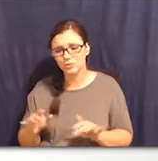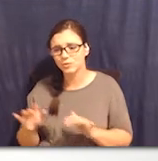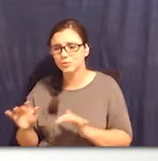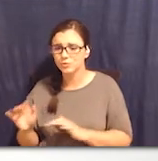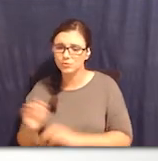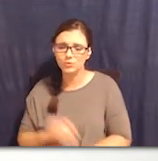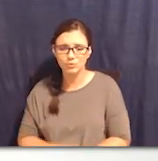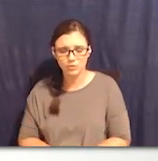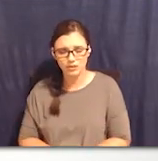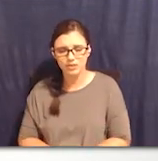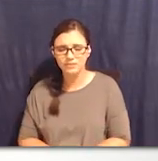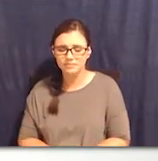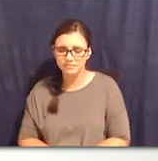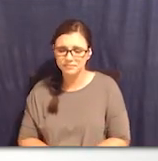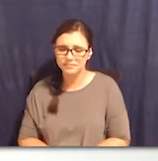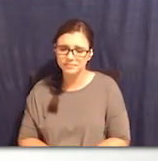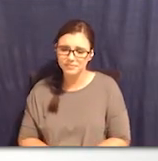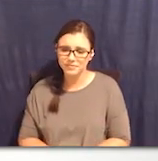Do-do-do,